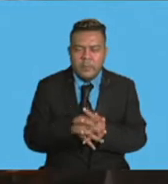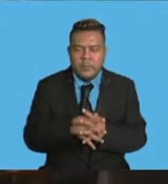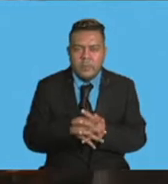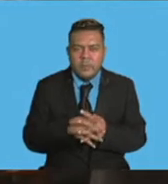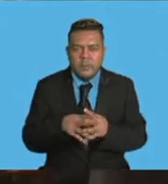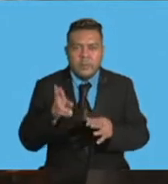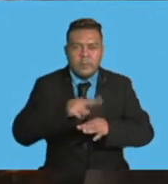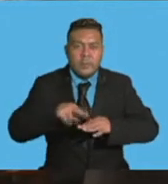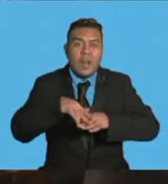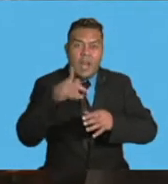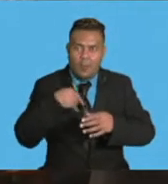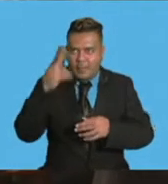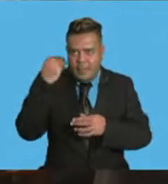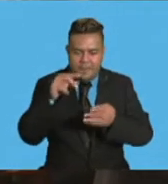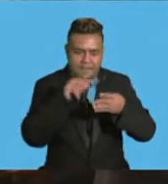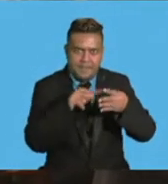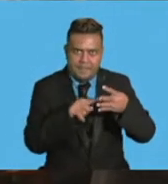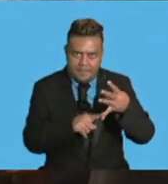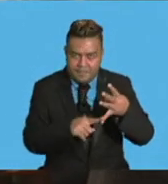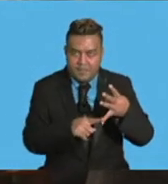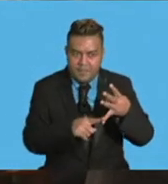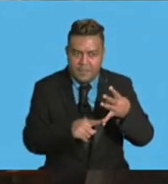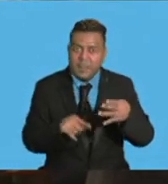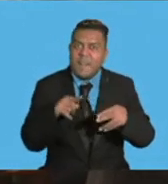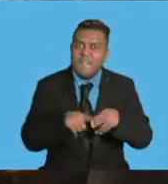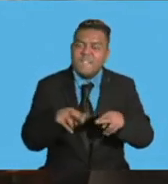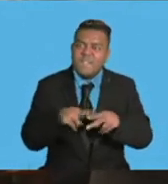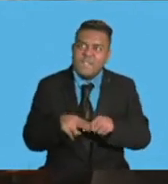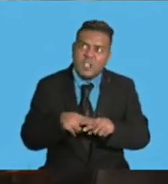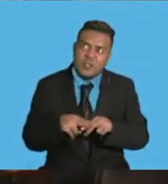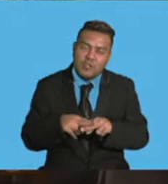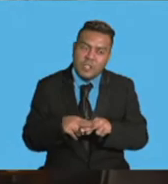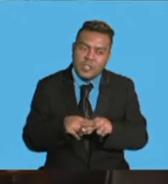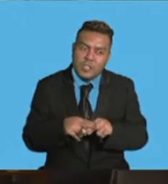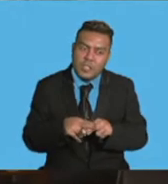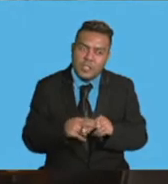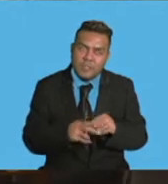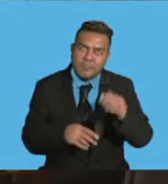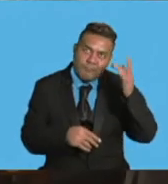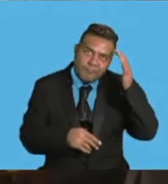center. And I will name the Fiji